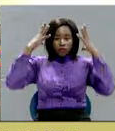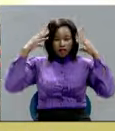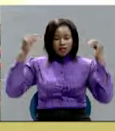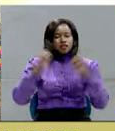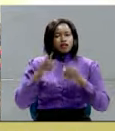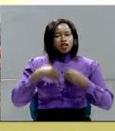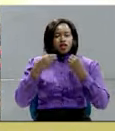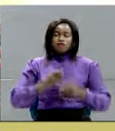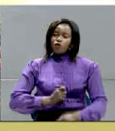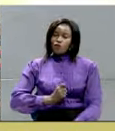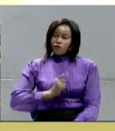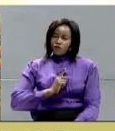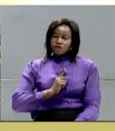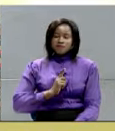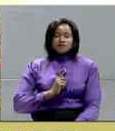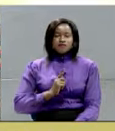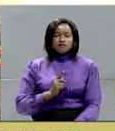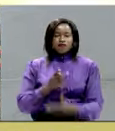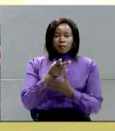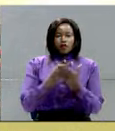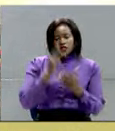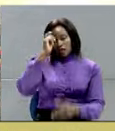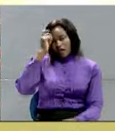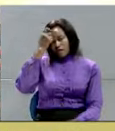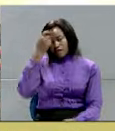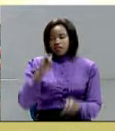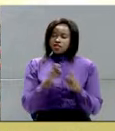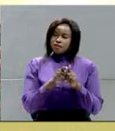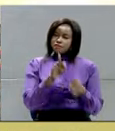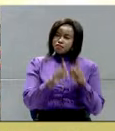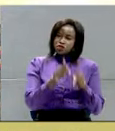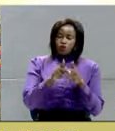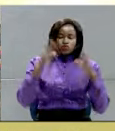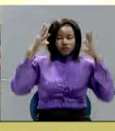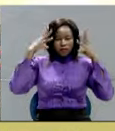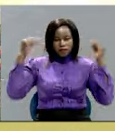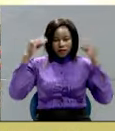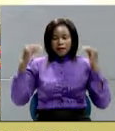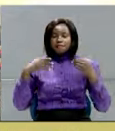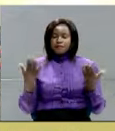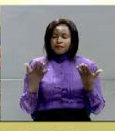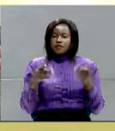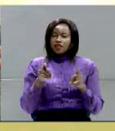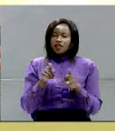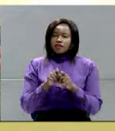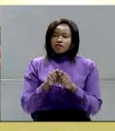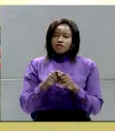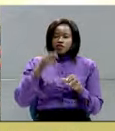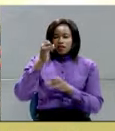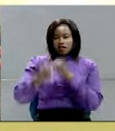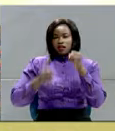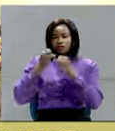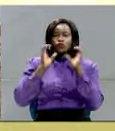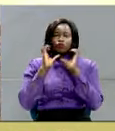to both the government, the people of Somalia, and the international